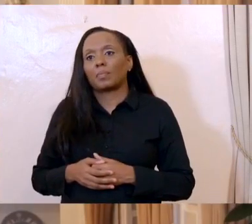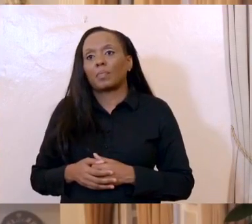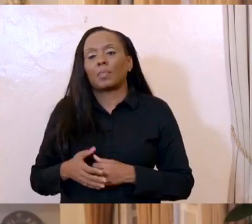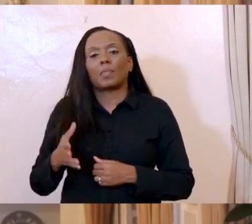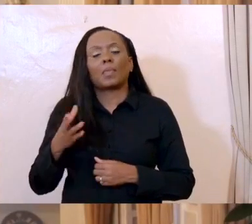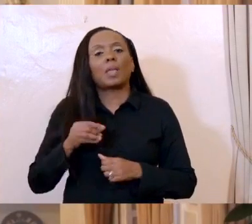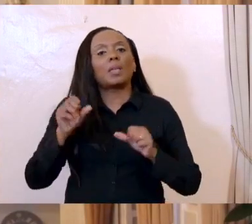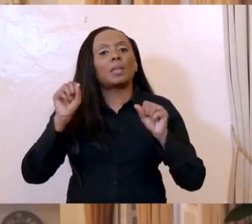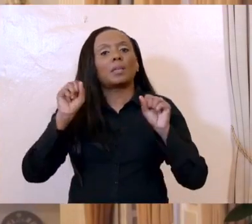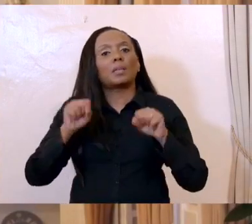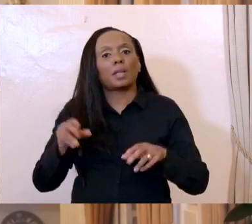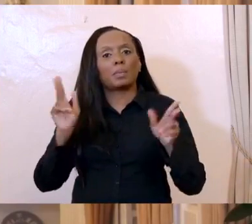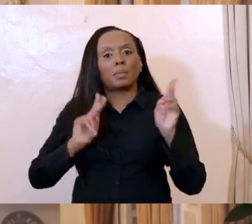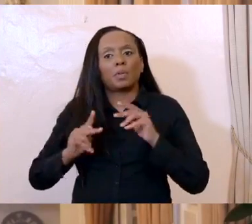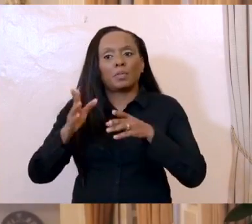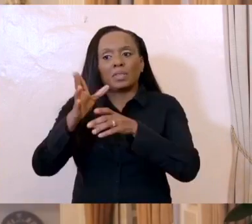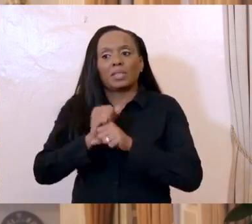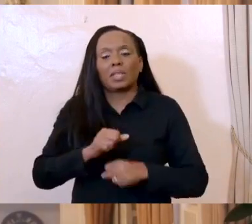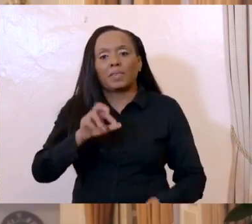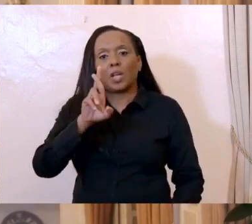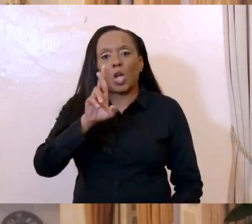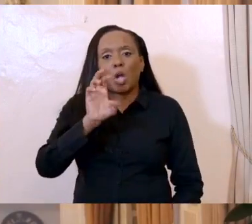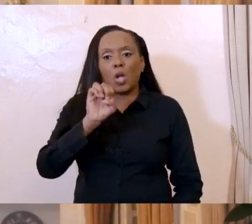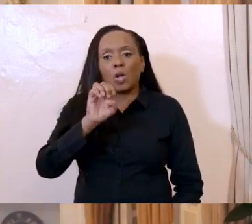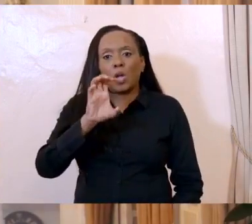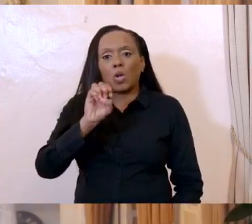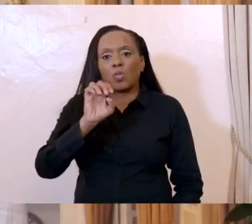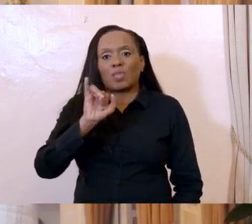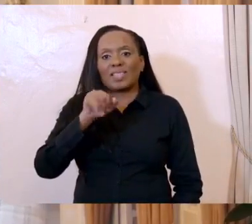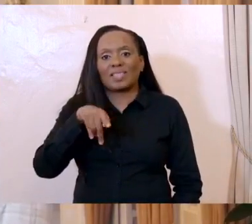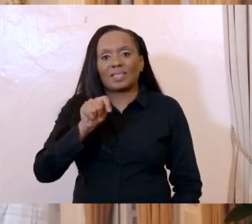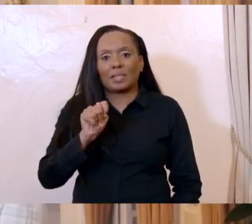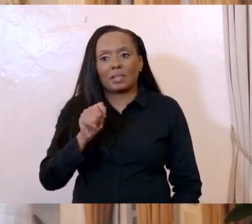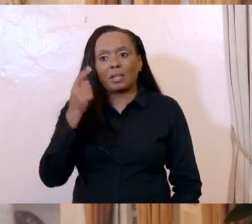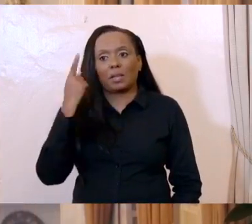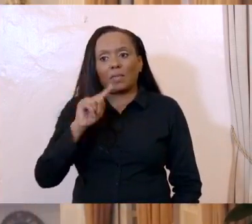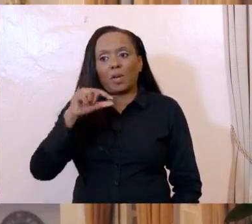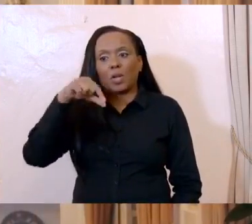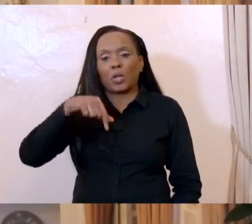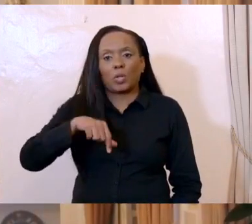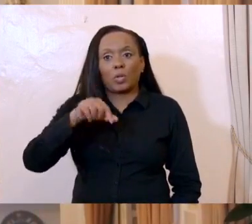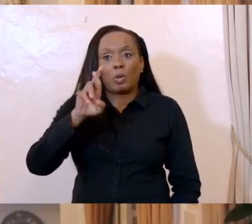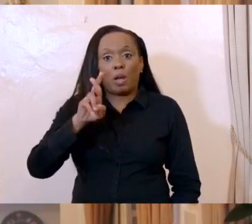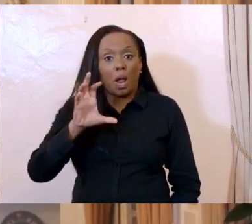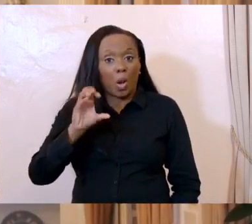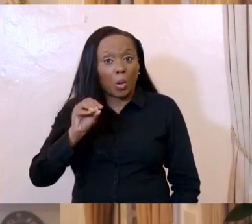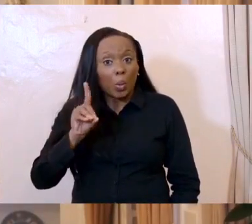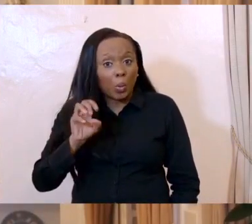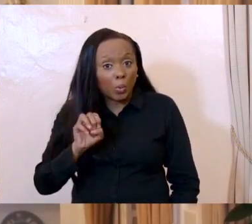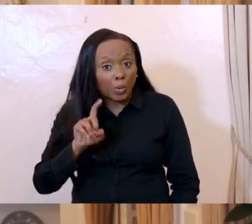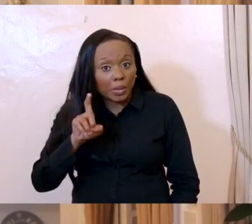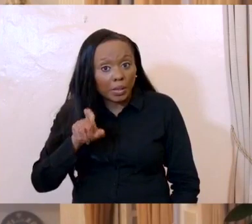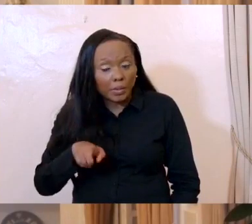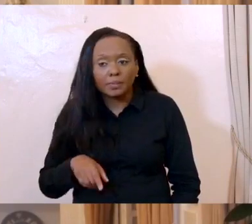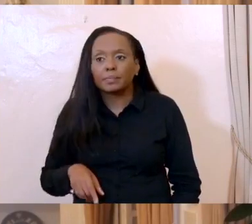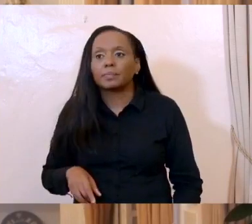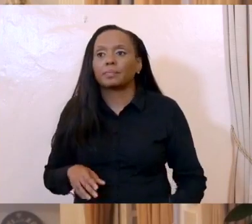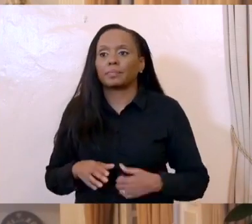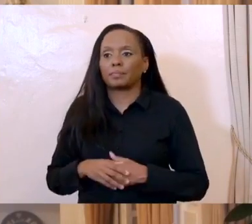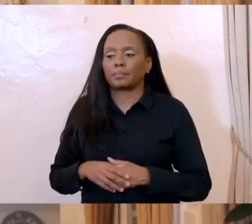tested? Yeah, the last question, that is already in